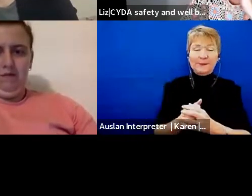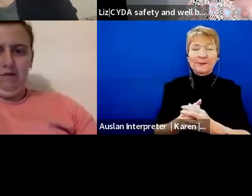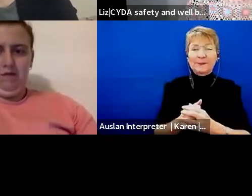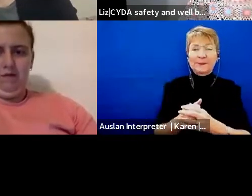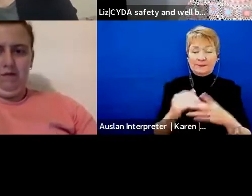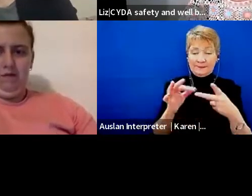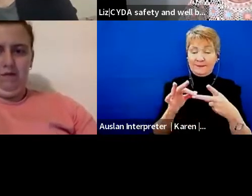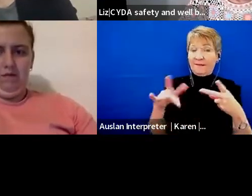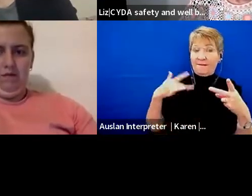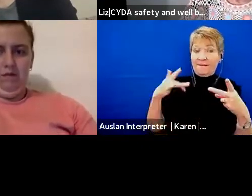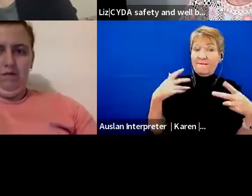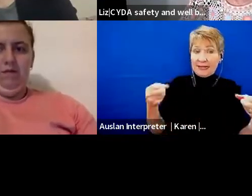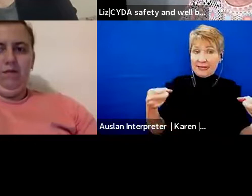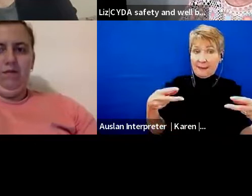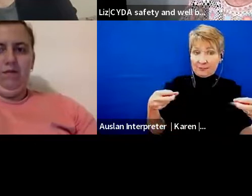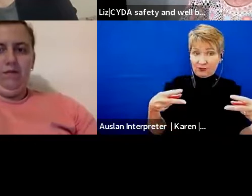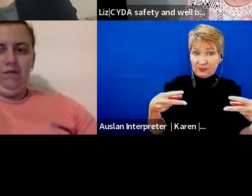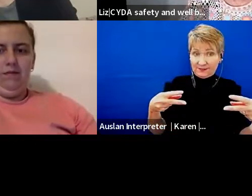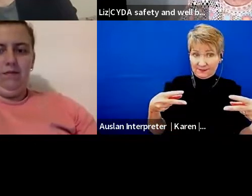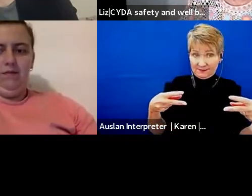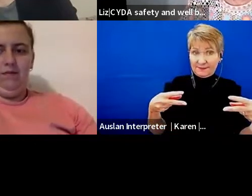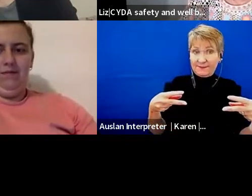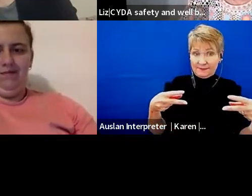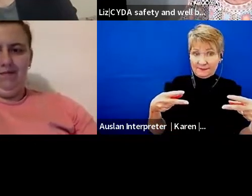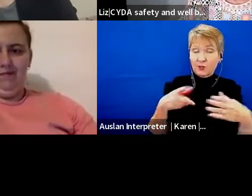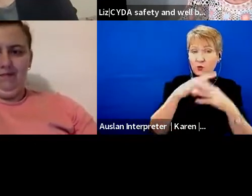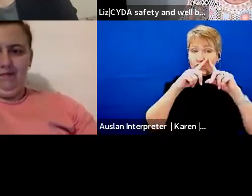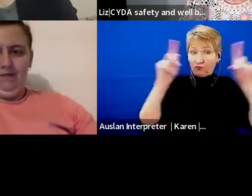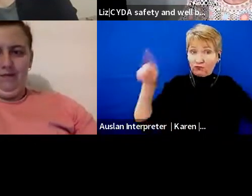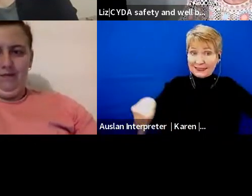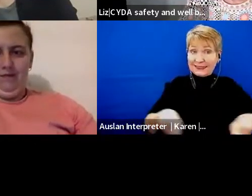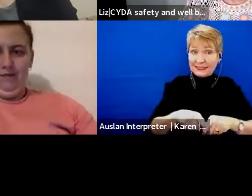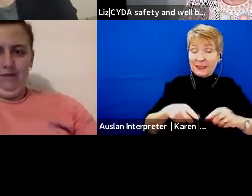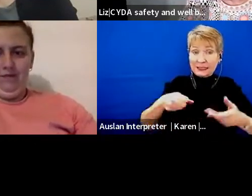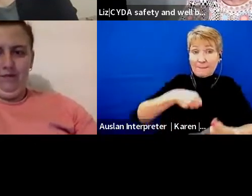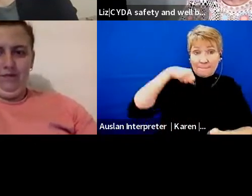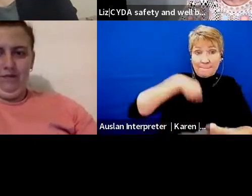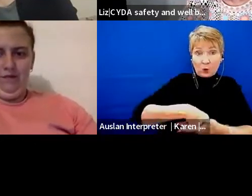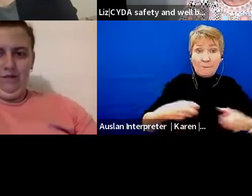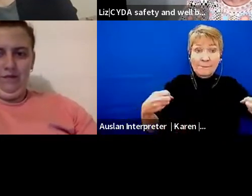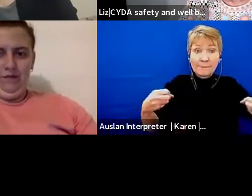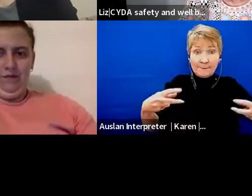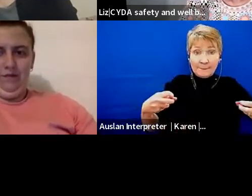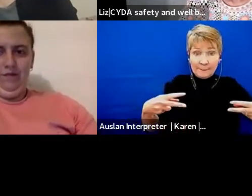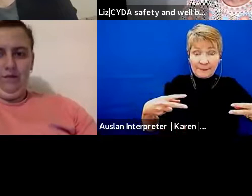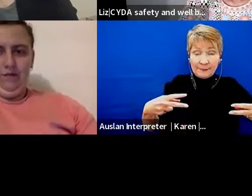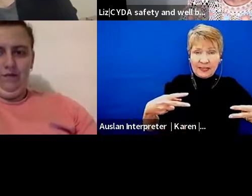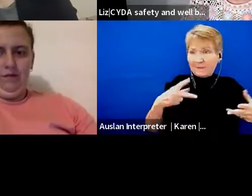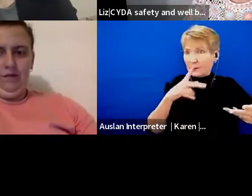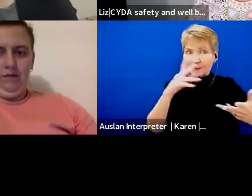live captions, and they will be visible at the bottom of your screen. But if for some reason you cannot